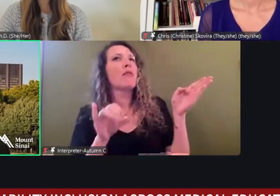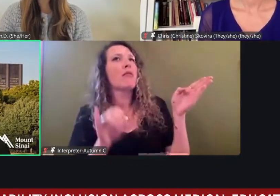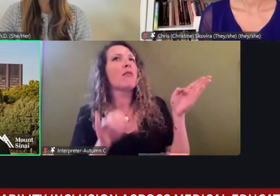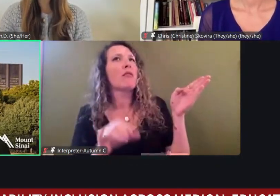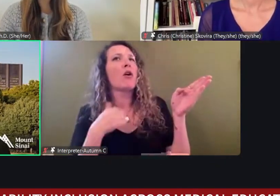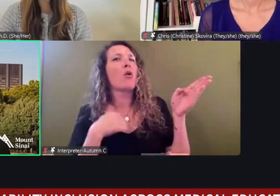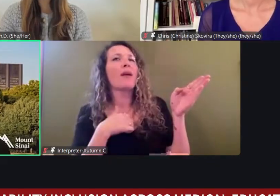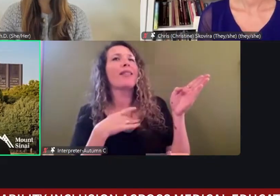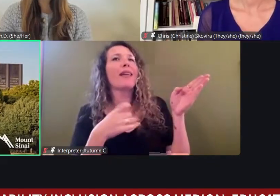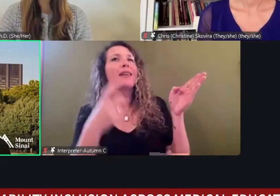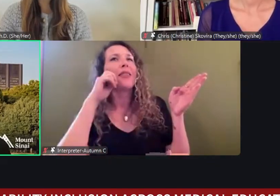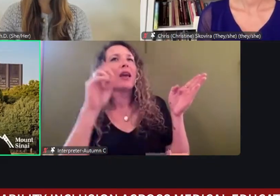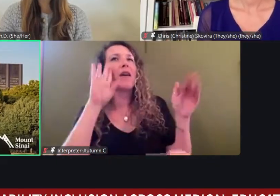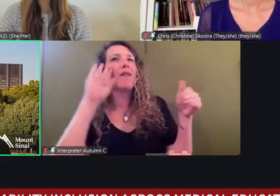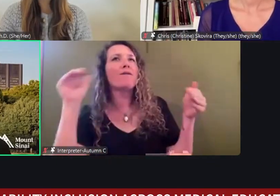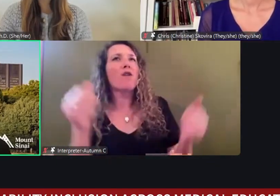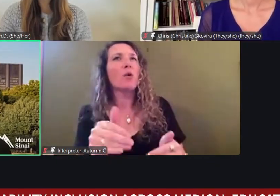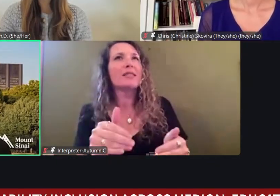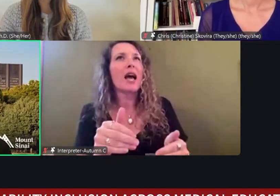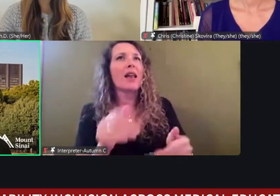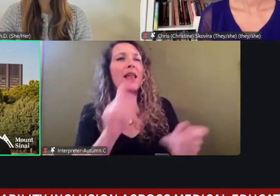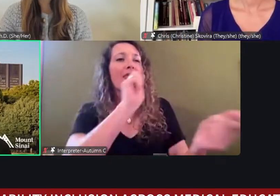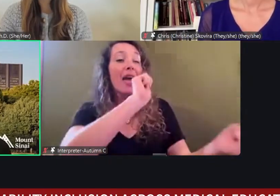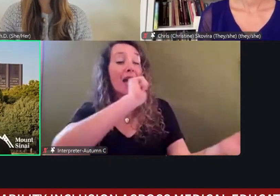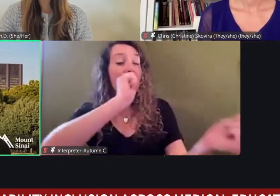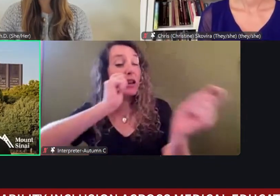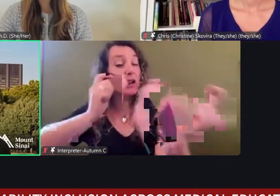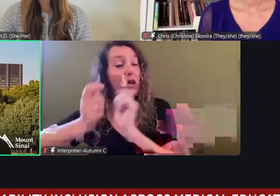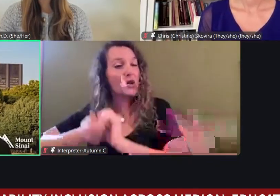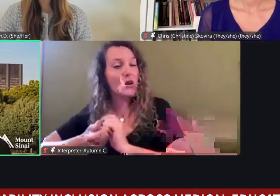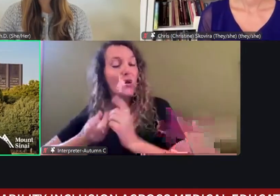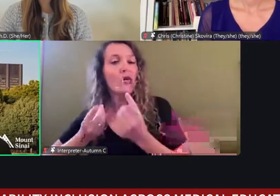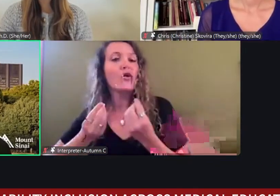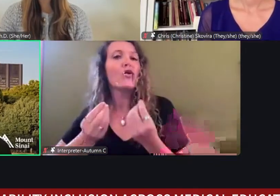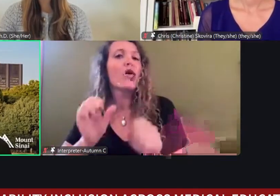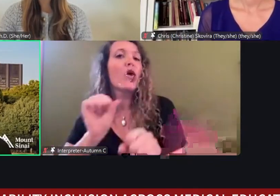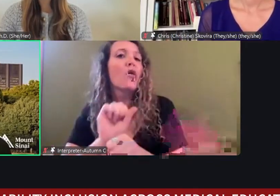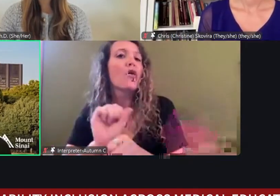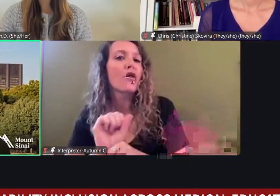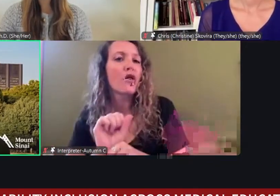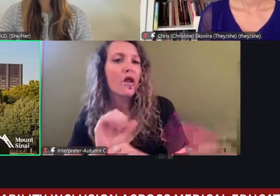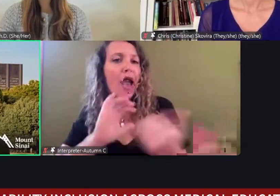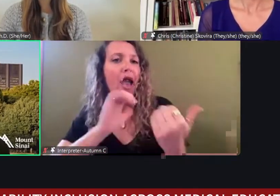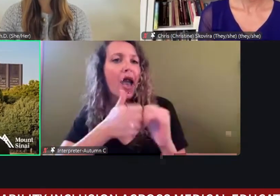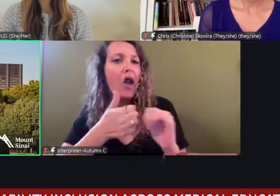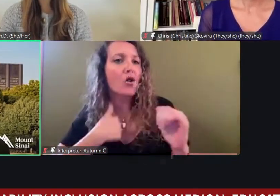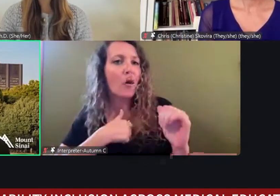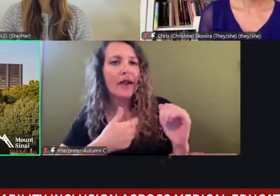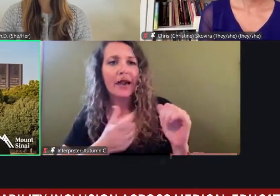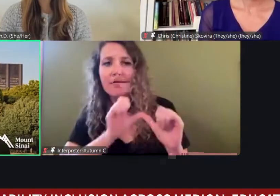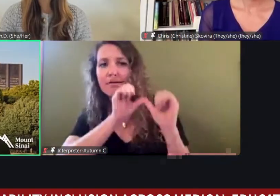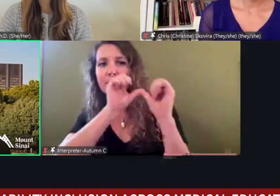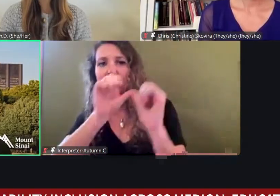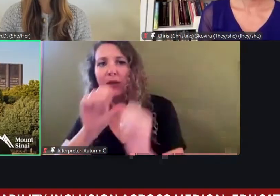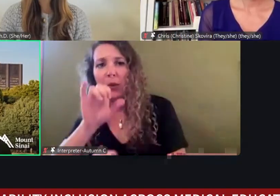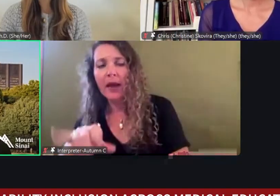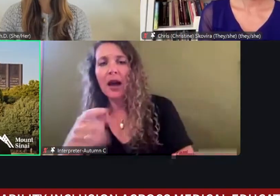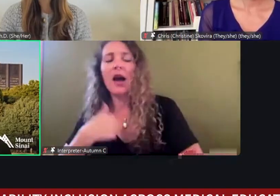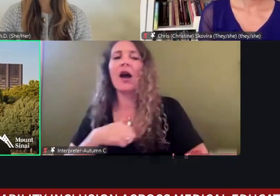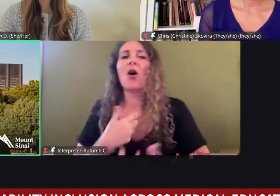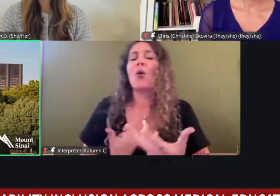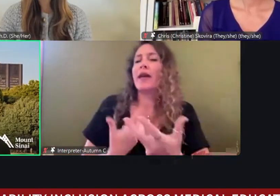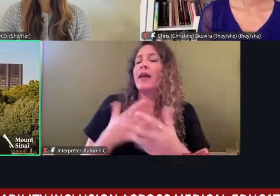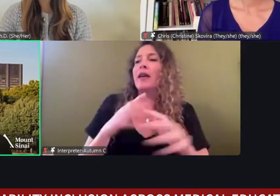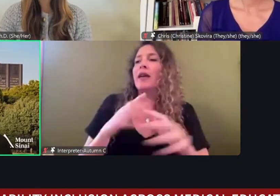We like to think of it like focusing on the adaptation. So what did you do that worked? And how do we carry that out? We walk away with things. Many of